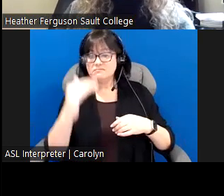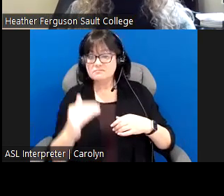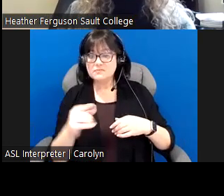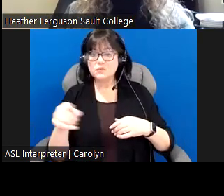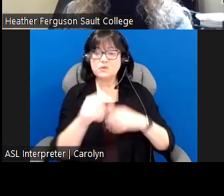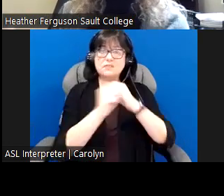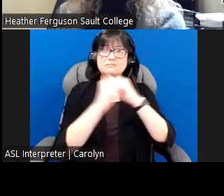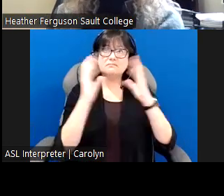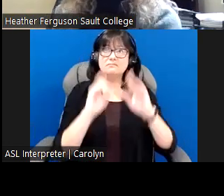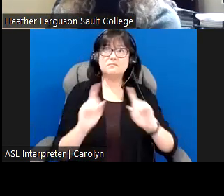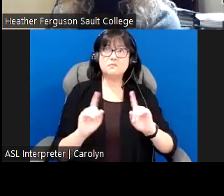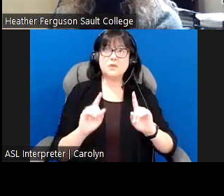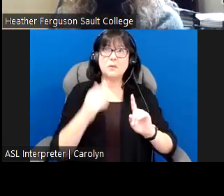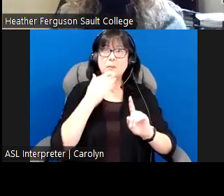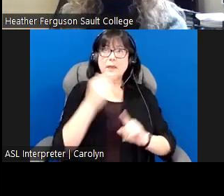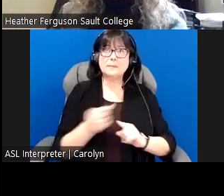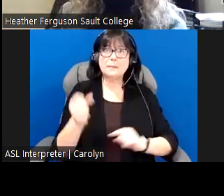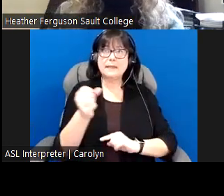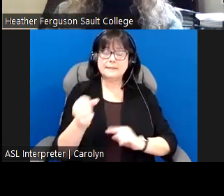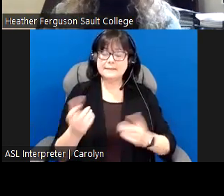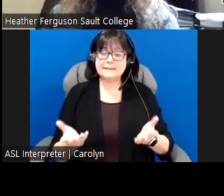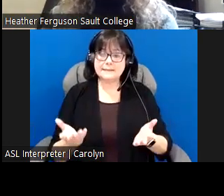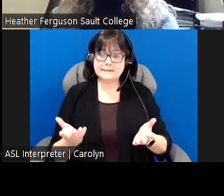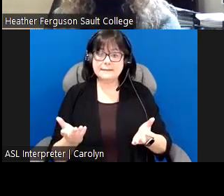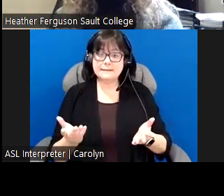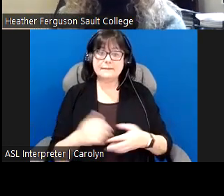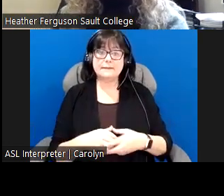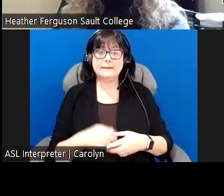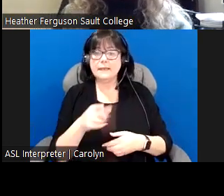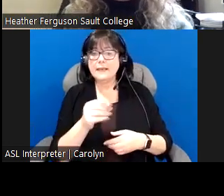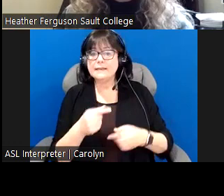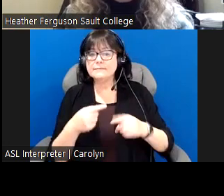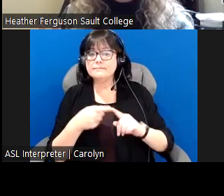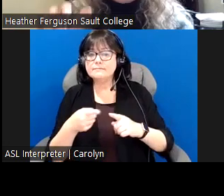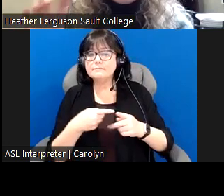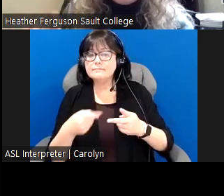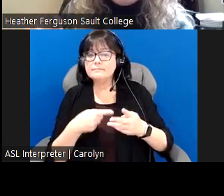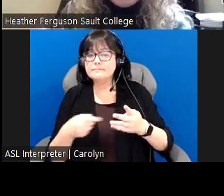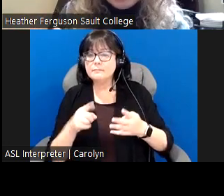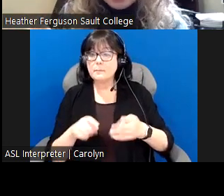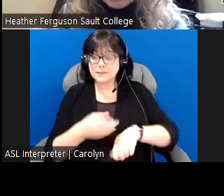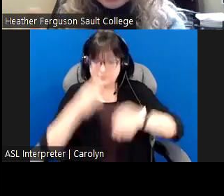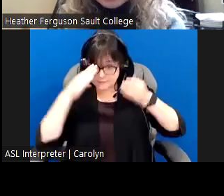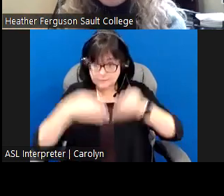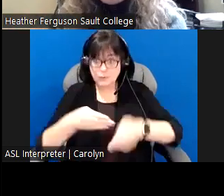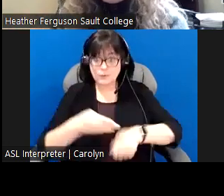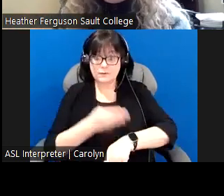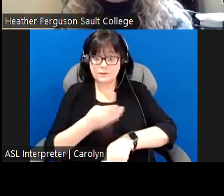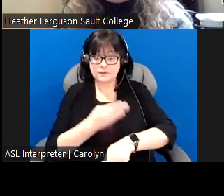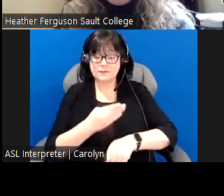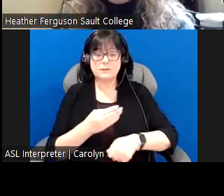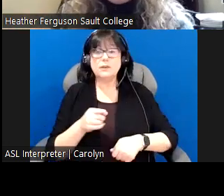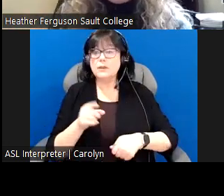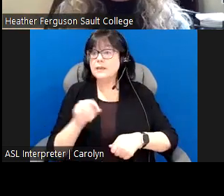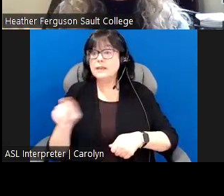of exactly what a client needs to work on. So if you can't see this, just to give you an